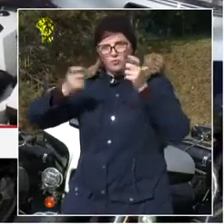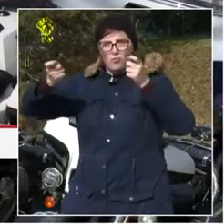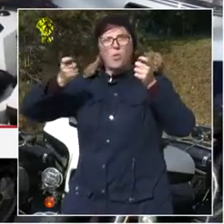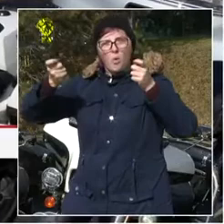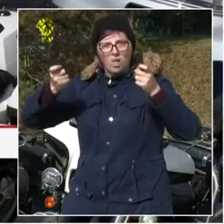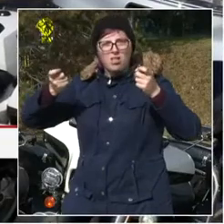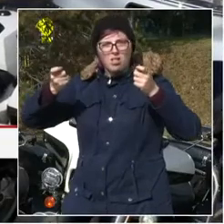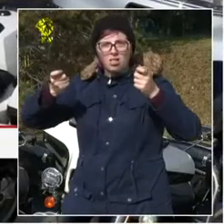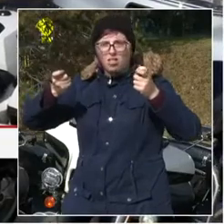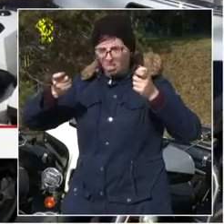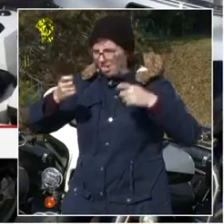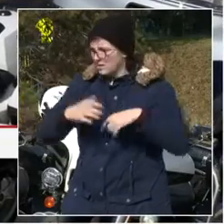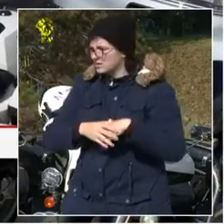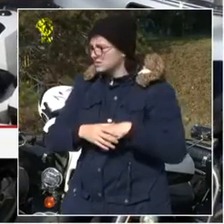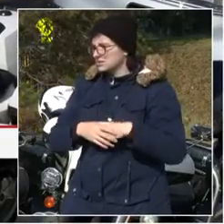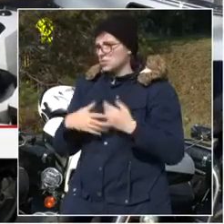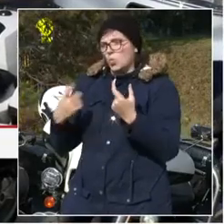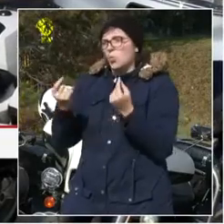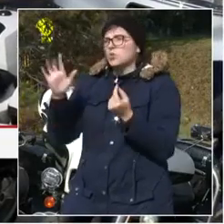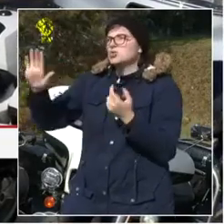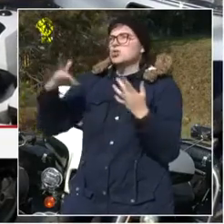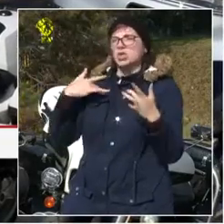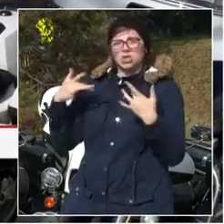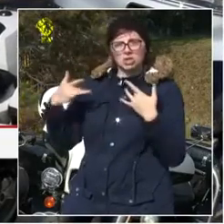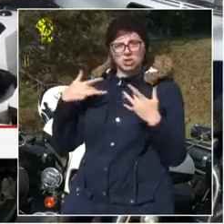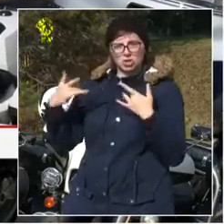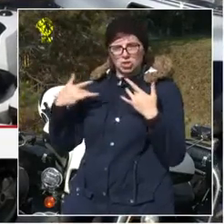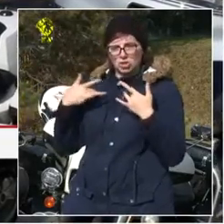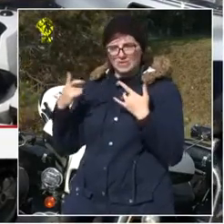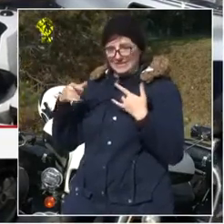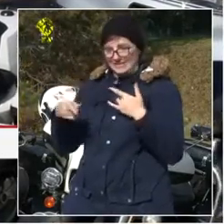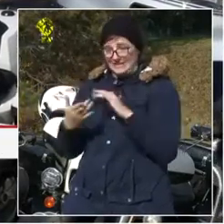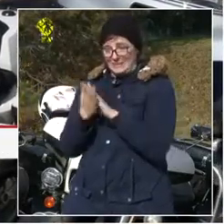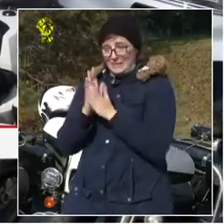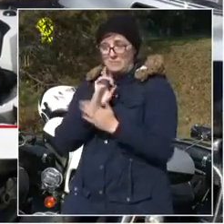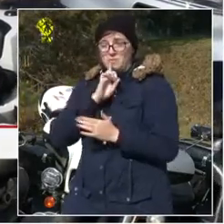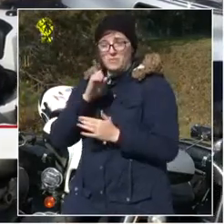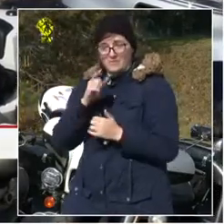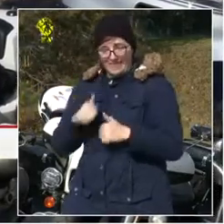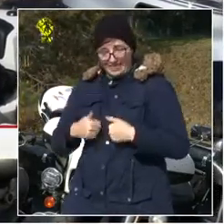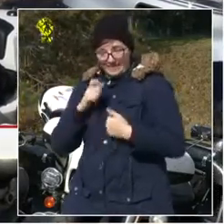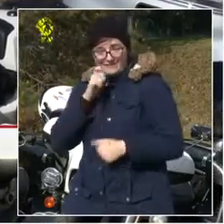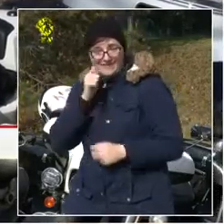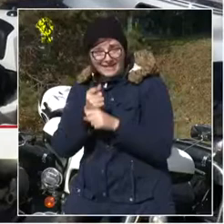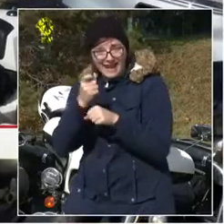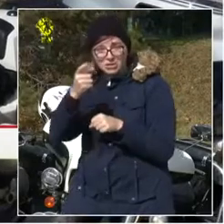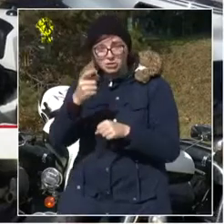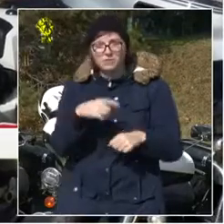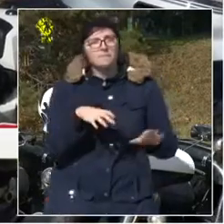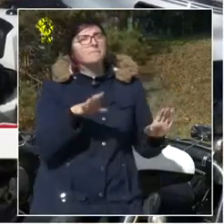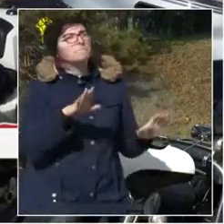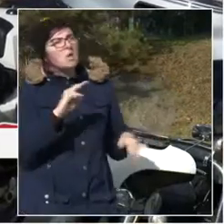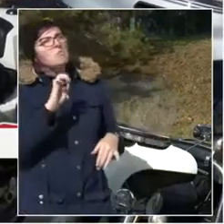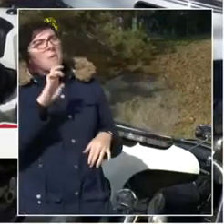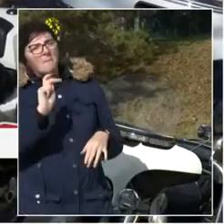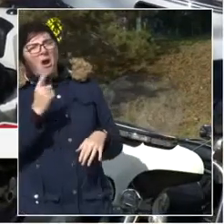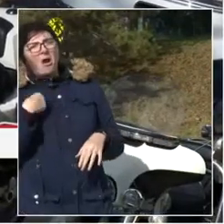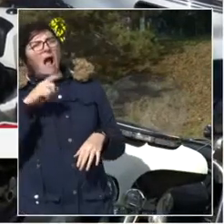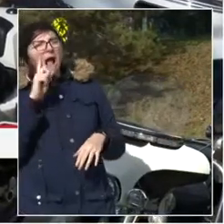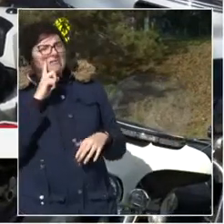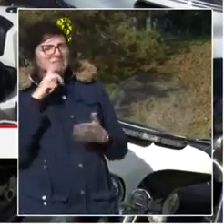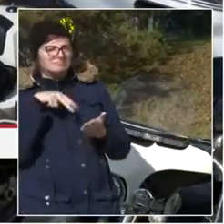some Republican House members. What concerns do you have now that this will become a reality next year? Well, Mark, I think standing